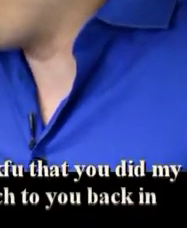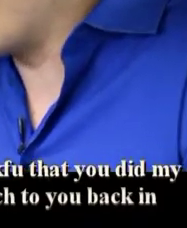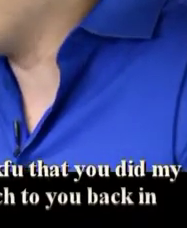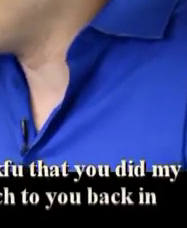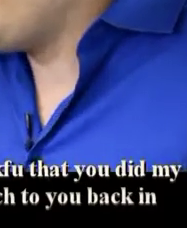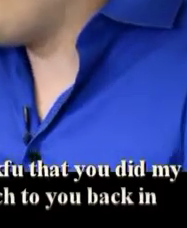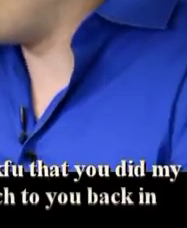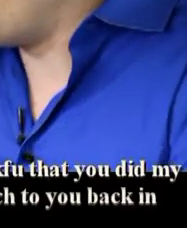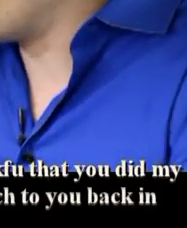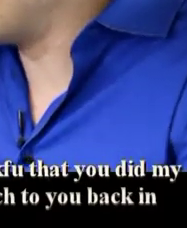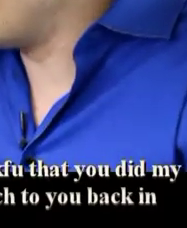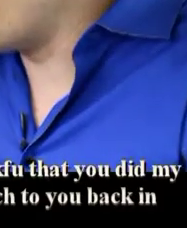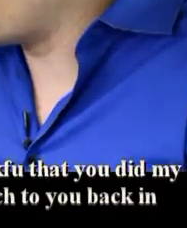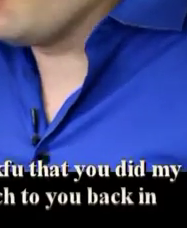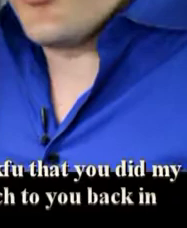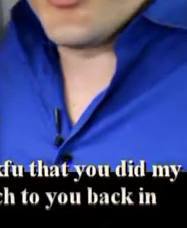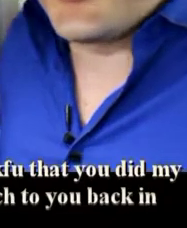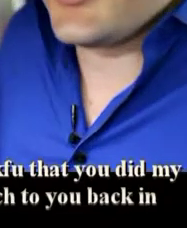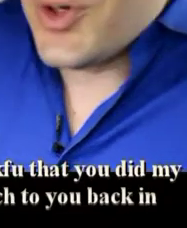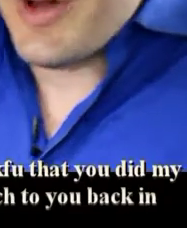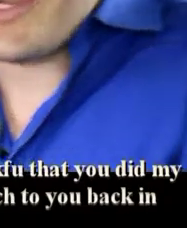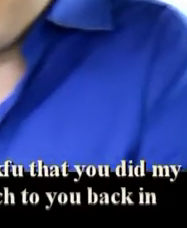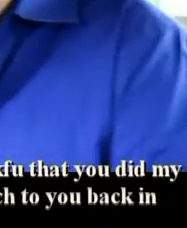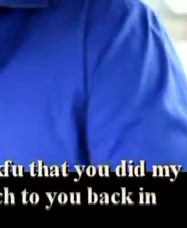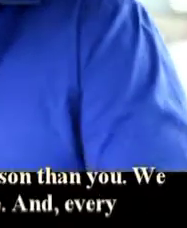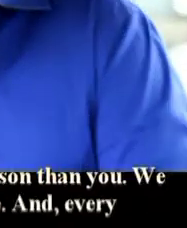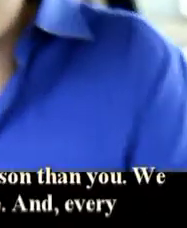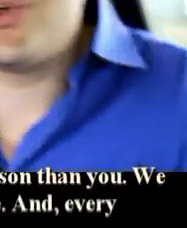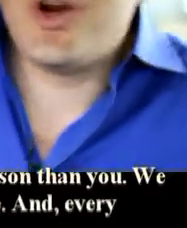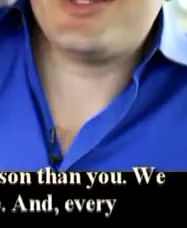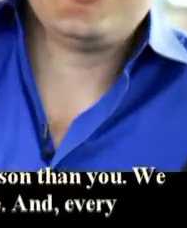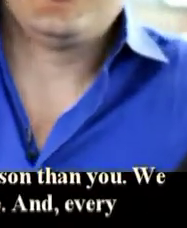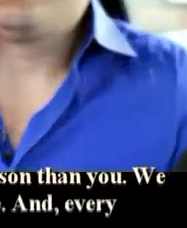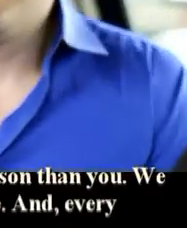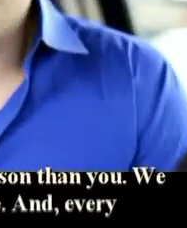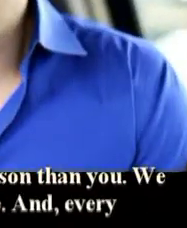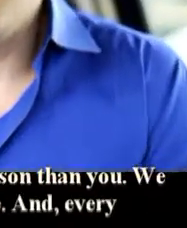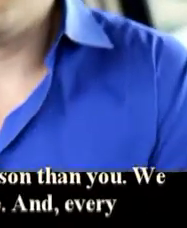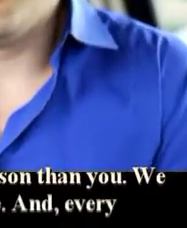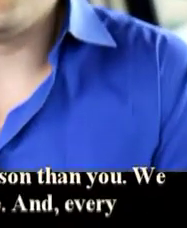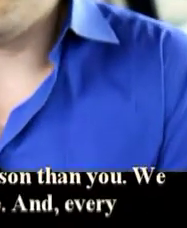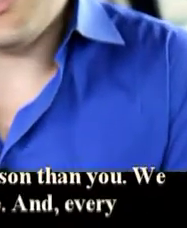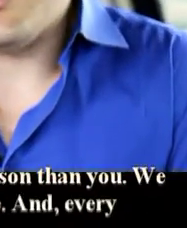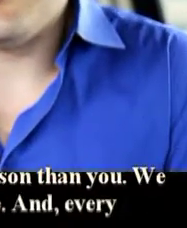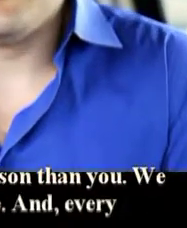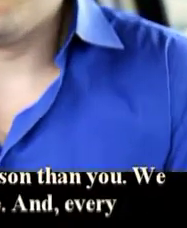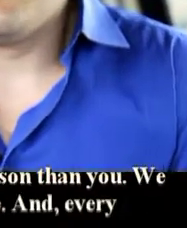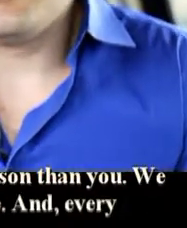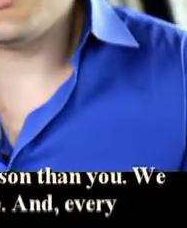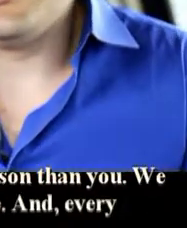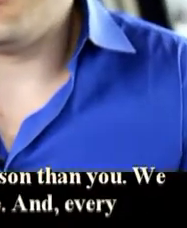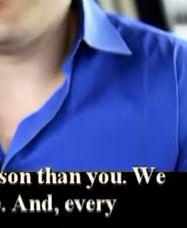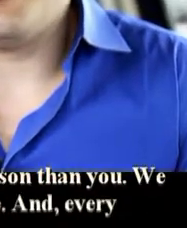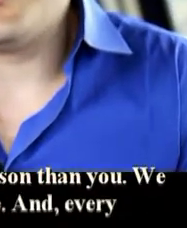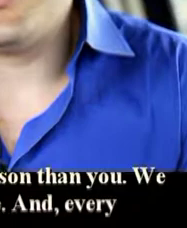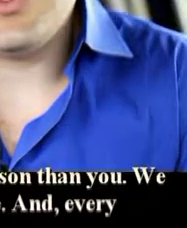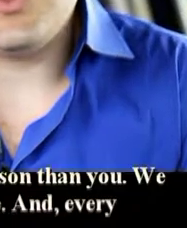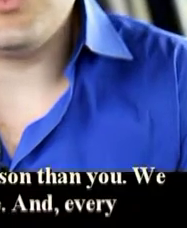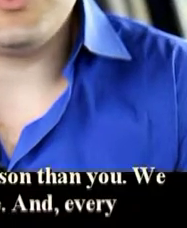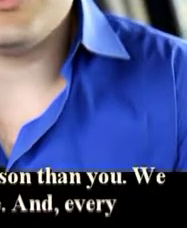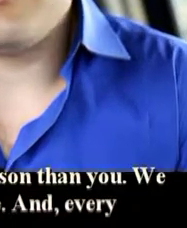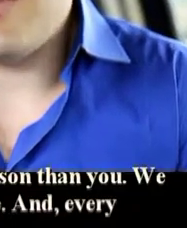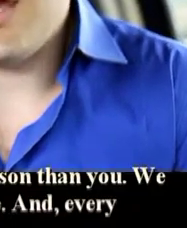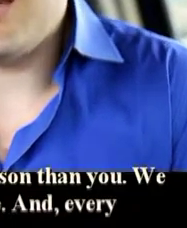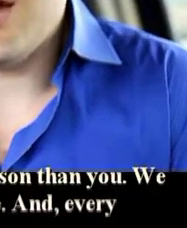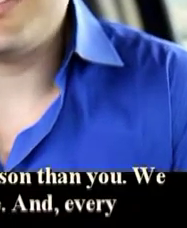have to explain nearly as much anymore to you back in the sanctuaries. We're not a different person than